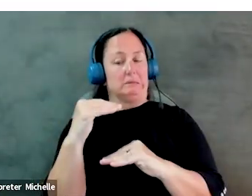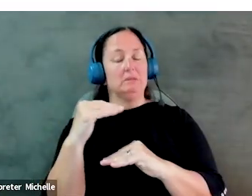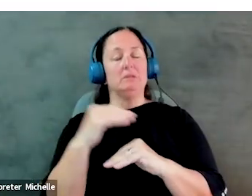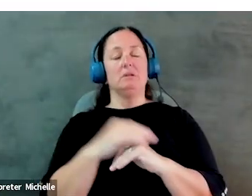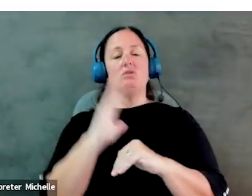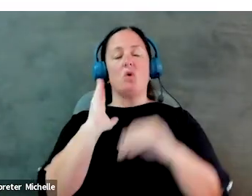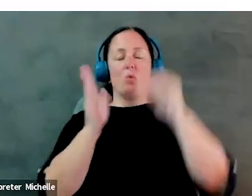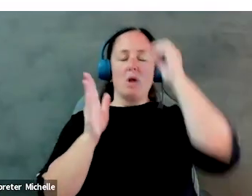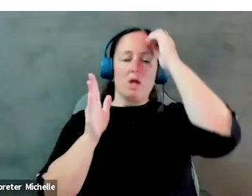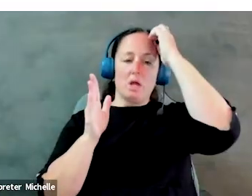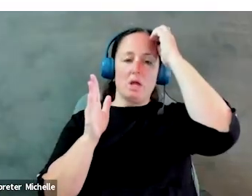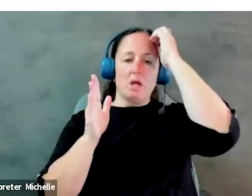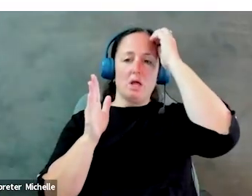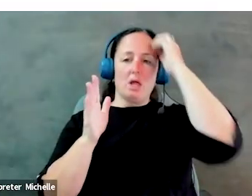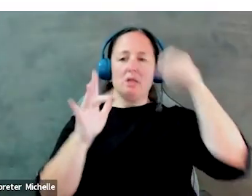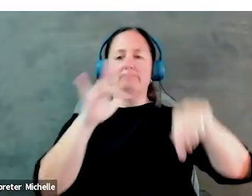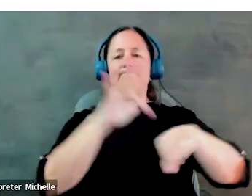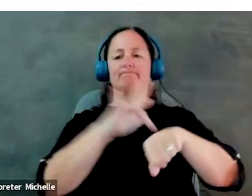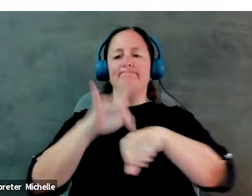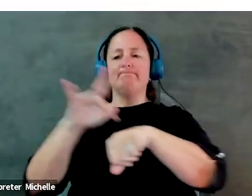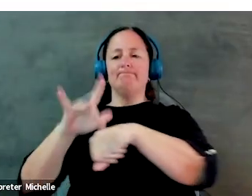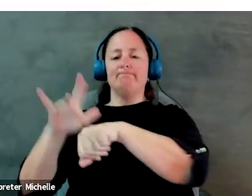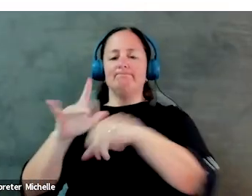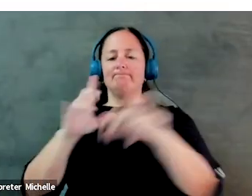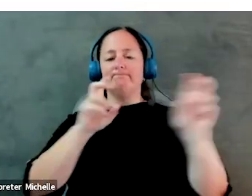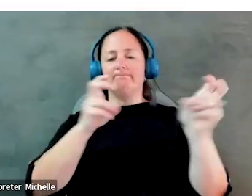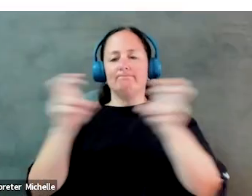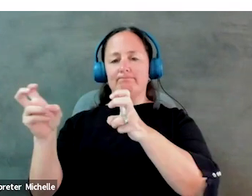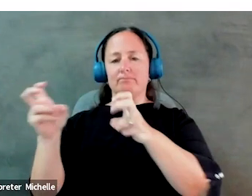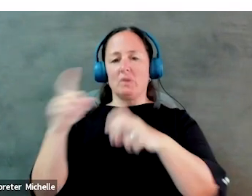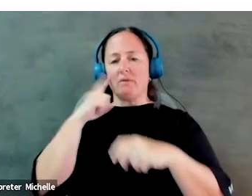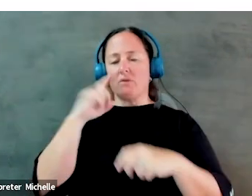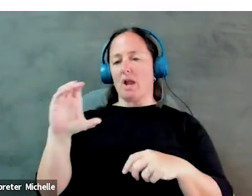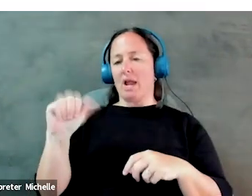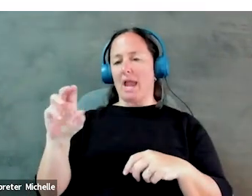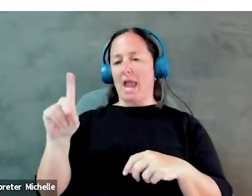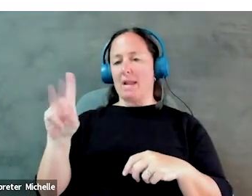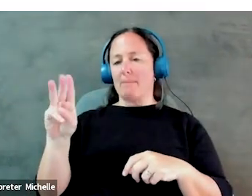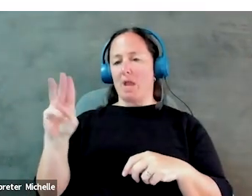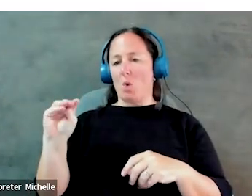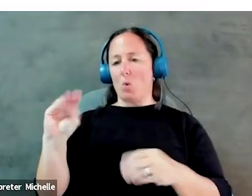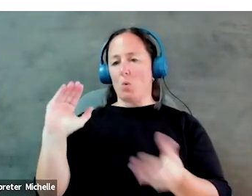time. So we'll go through the highlights of this issue of cadmium mitigation.